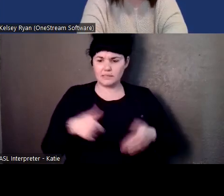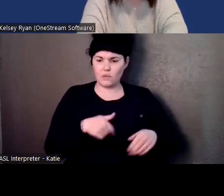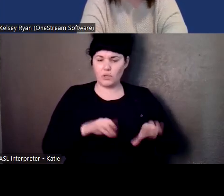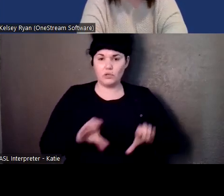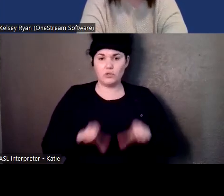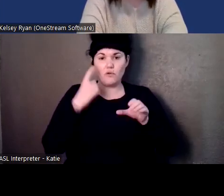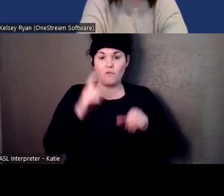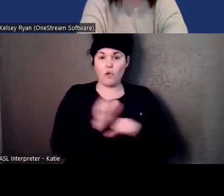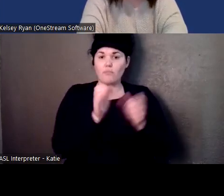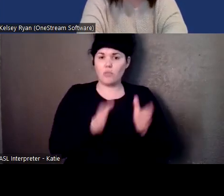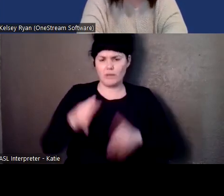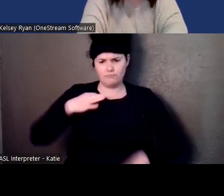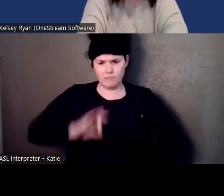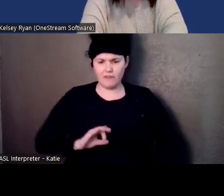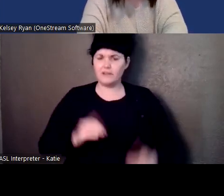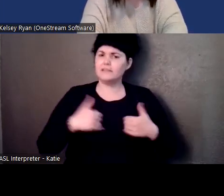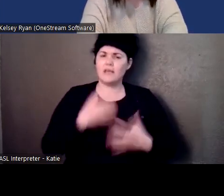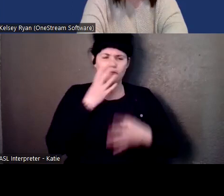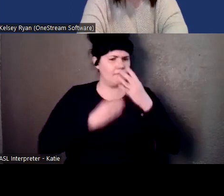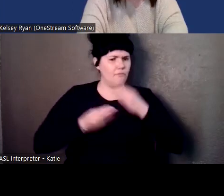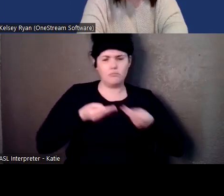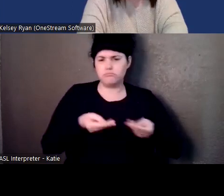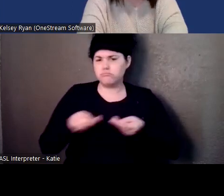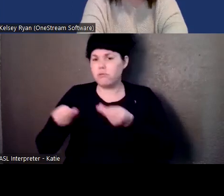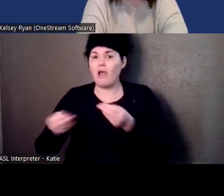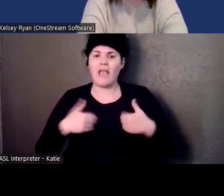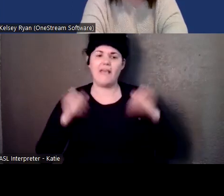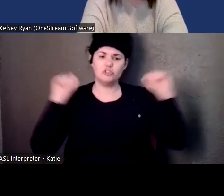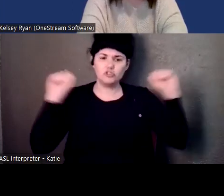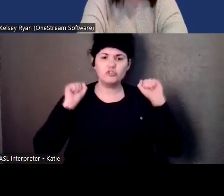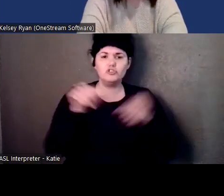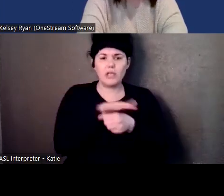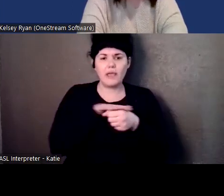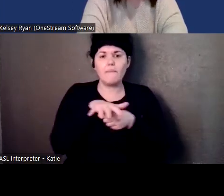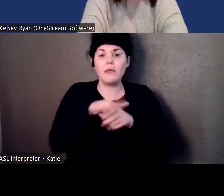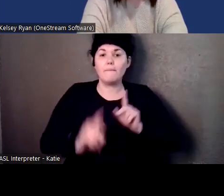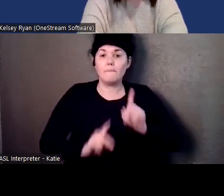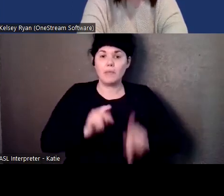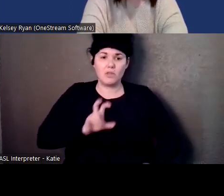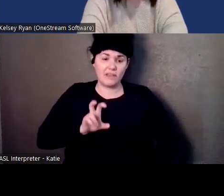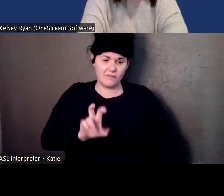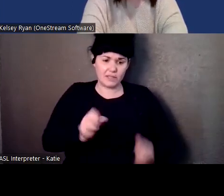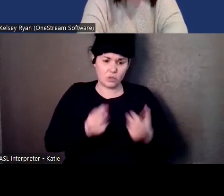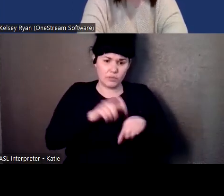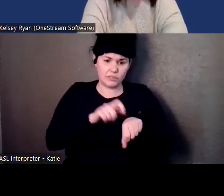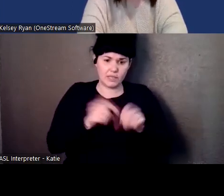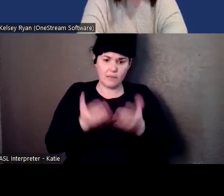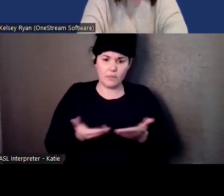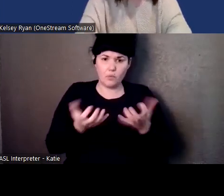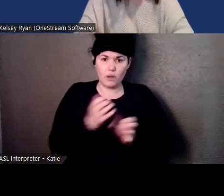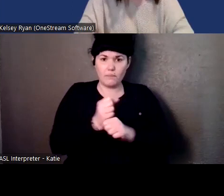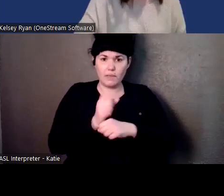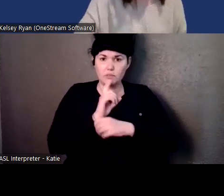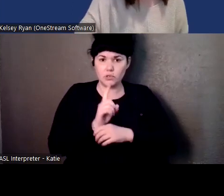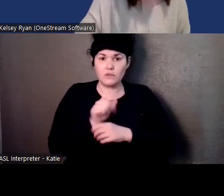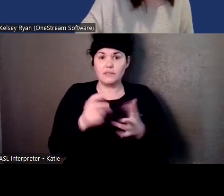that there's tons of snacks in the cupboards all the time, that there's a gym for them to work out in. People invest so much time here. We want to make sure this is a place where people want